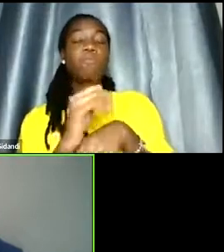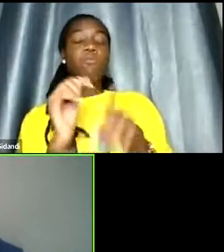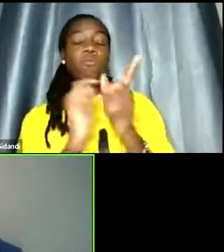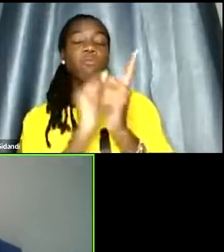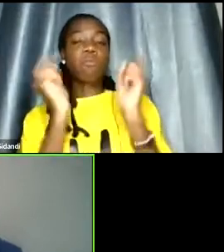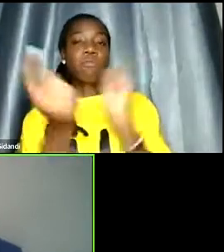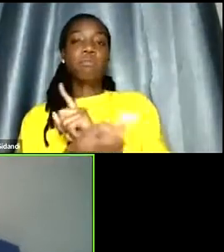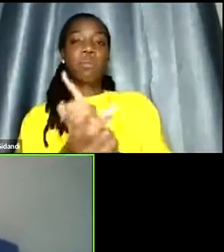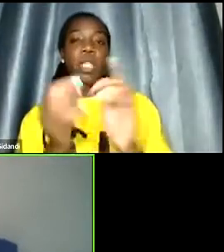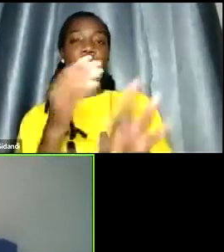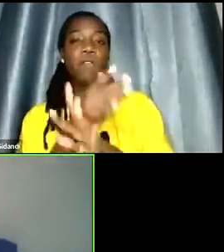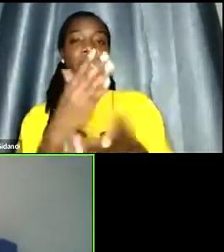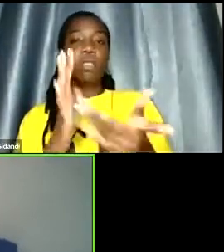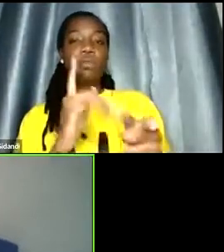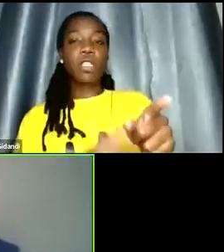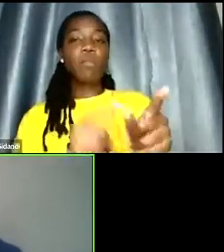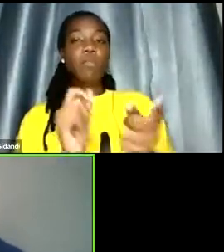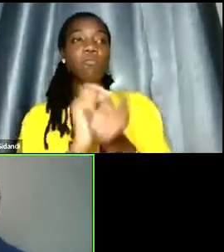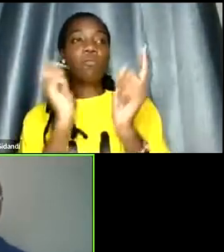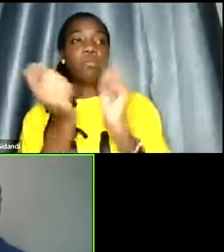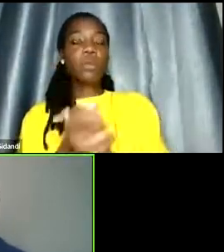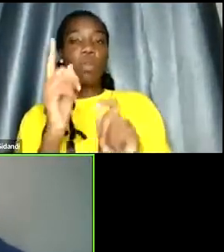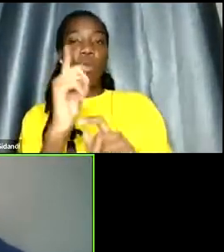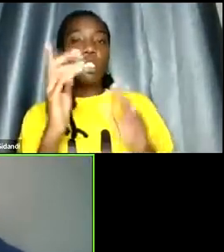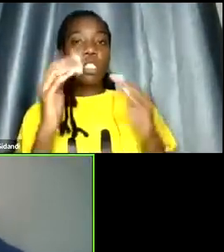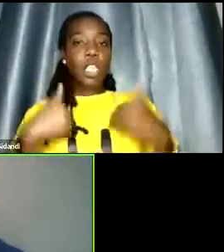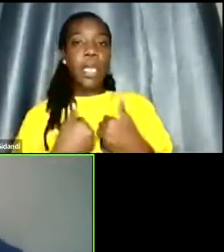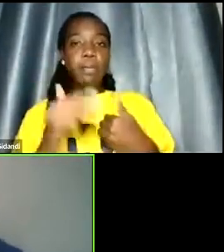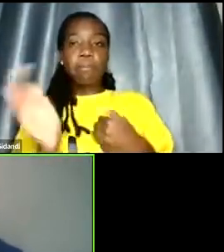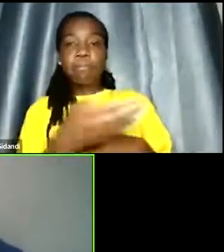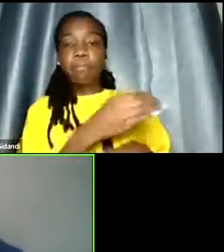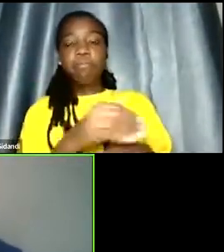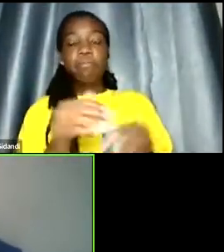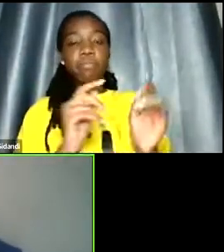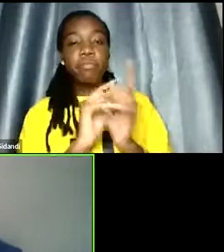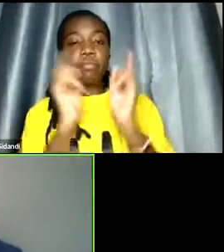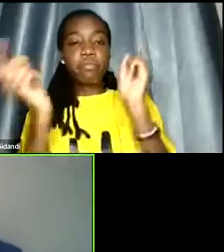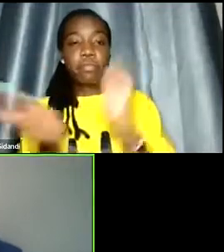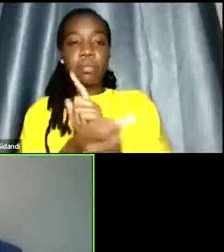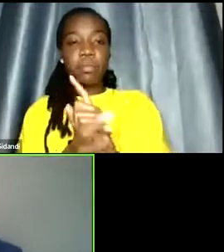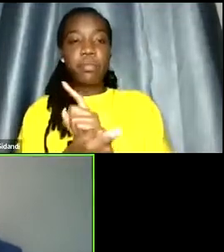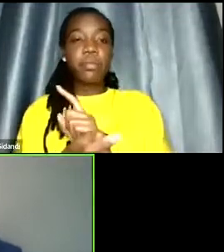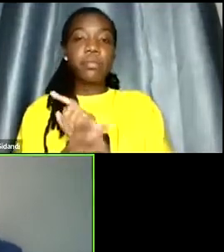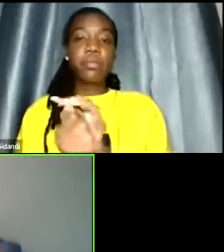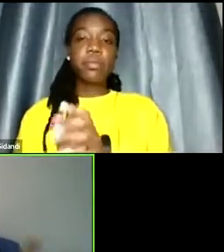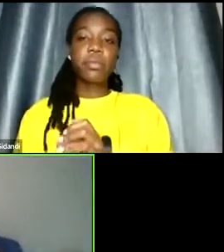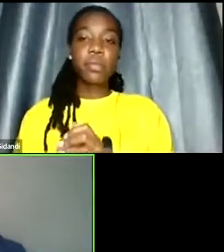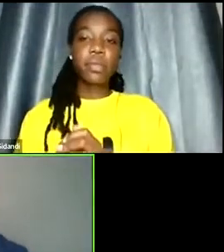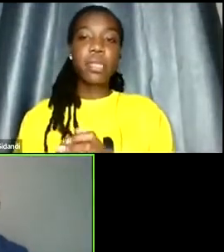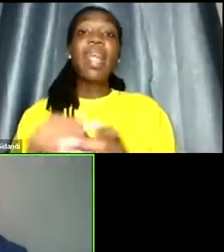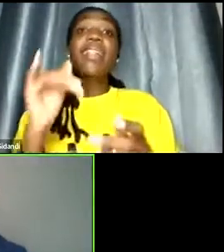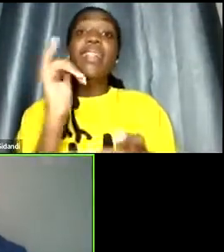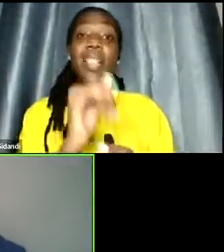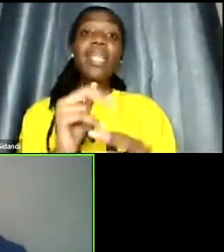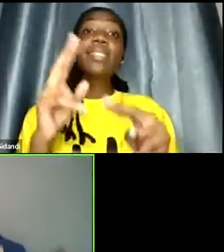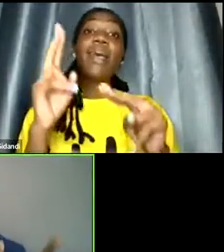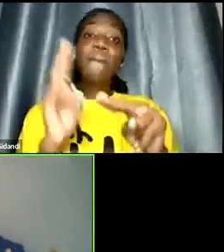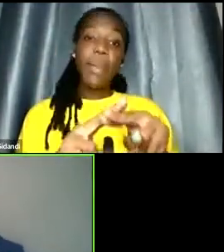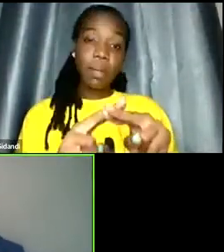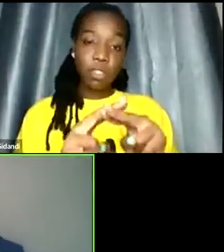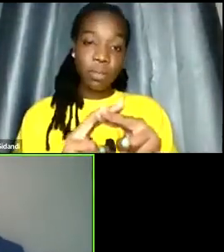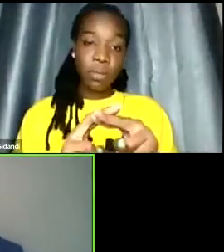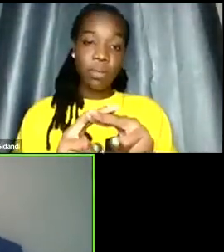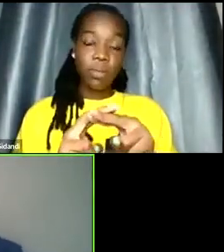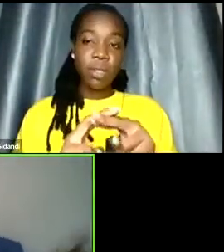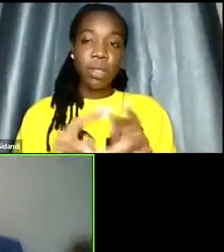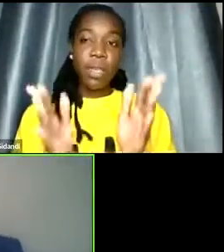players and then take off the tired ones, bring on somebody else with fresh legs who might even score a goal. That's a bench. The